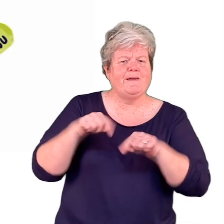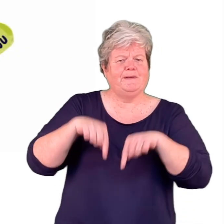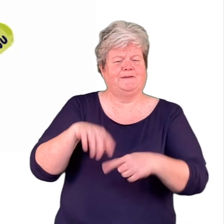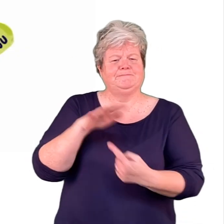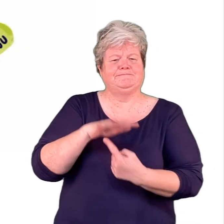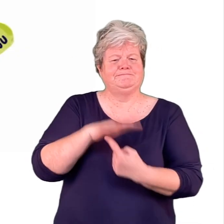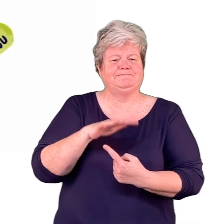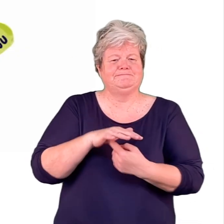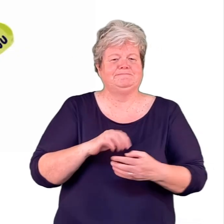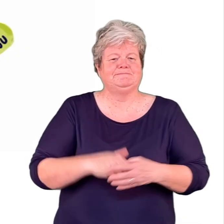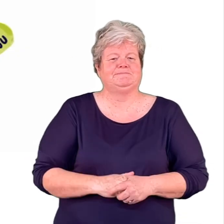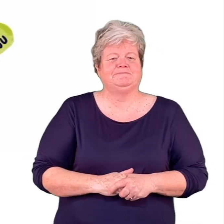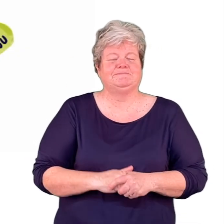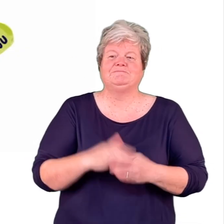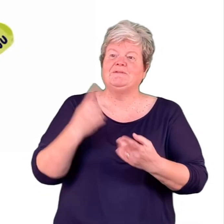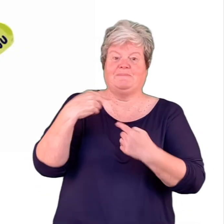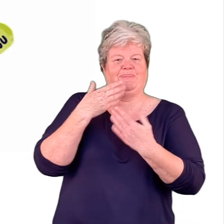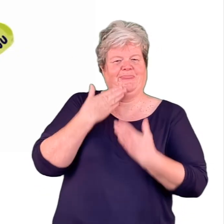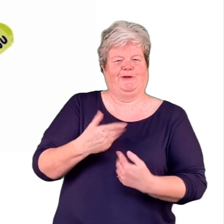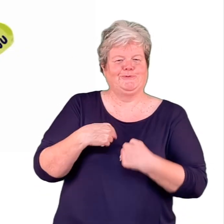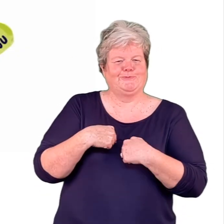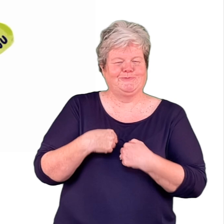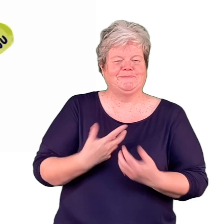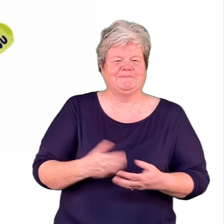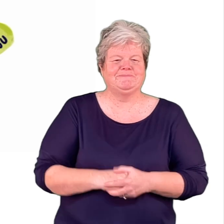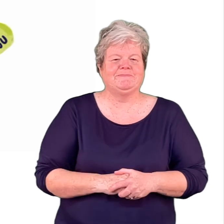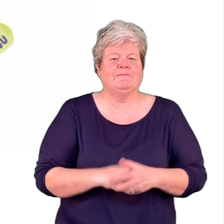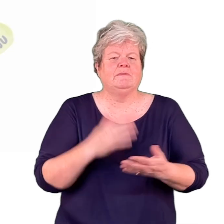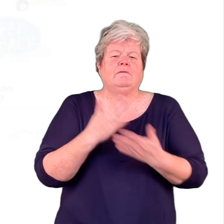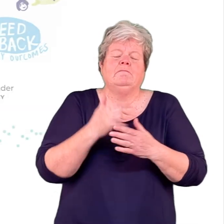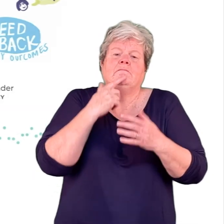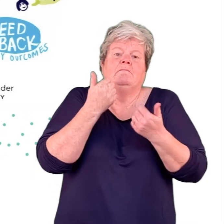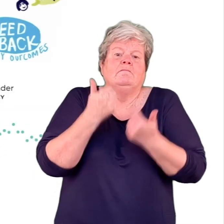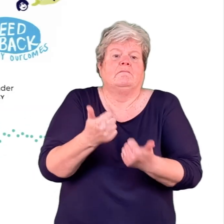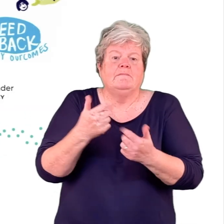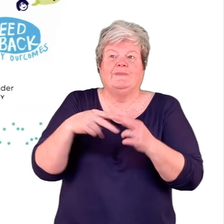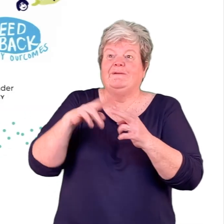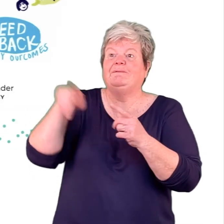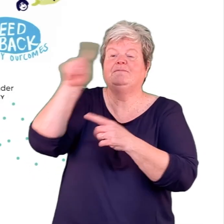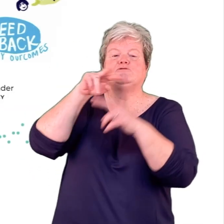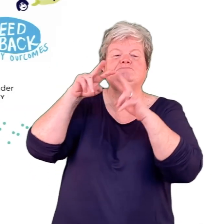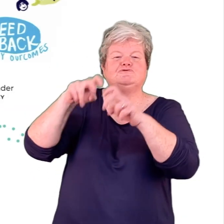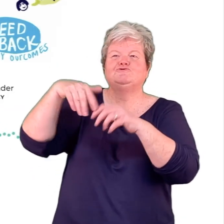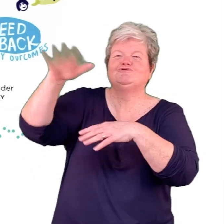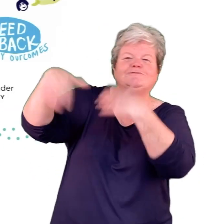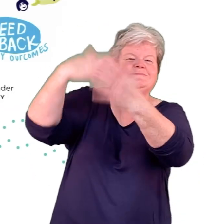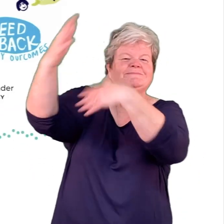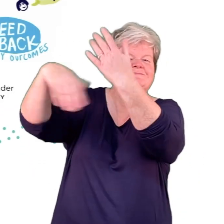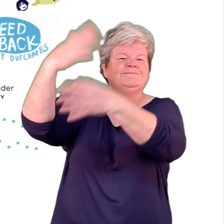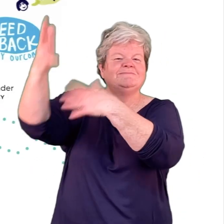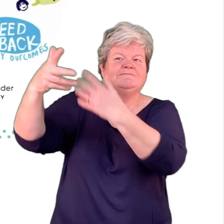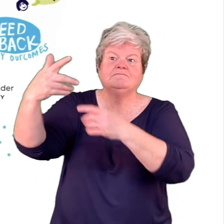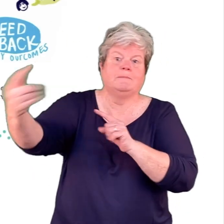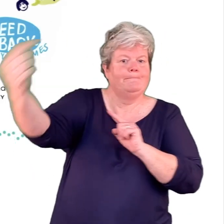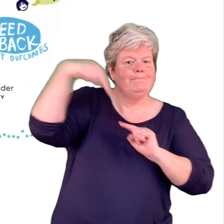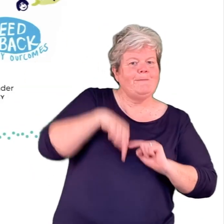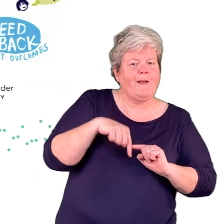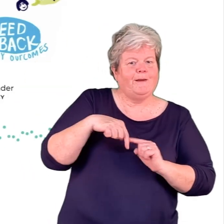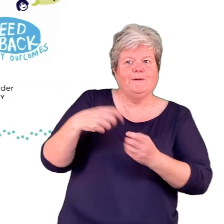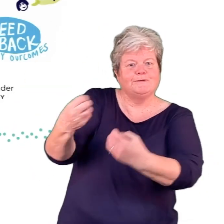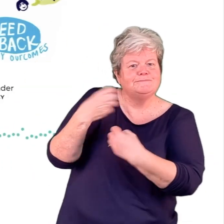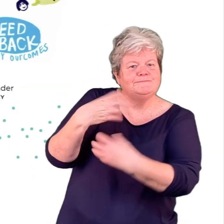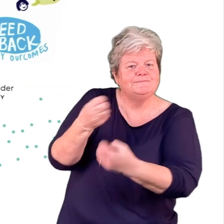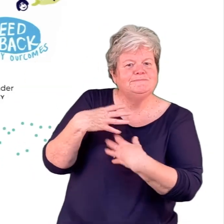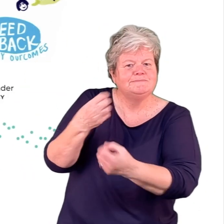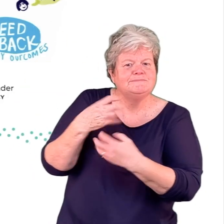Communicate regularly, feedback any outcomes, and to say thank you. It would be really good to see researchers sort of